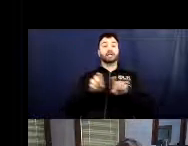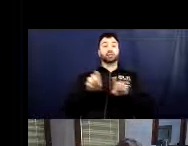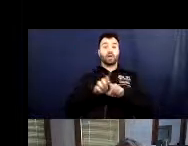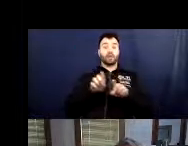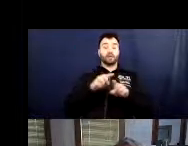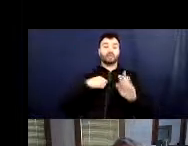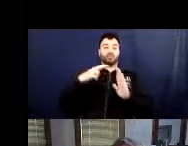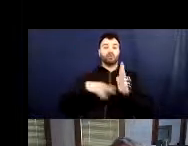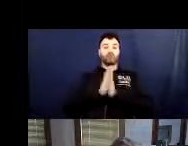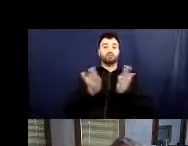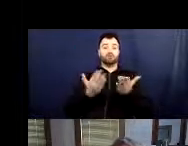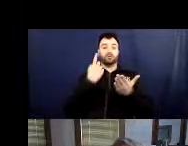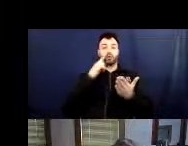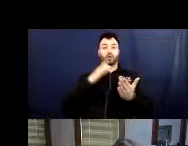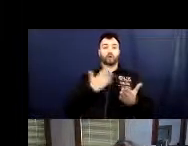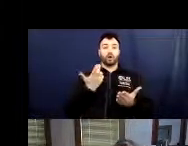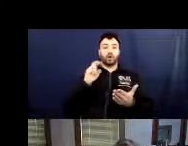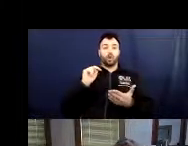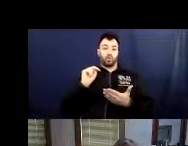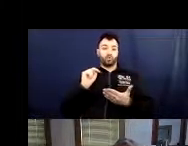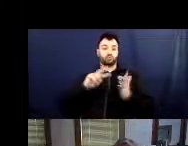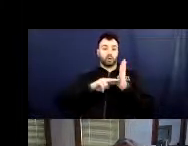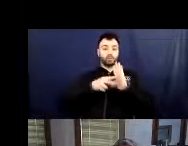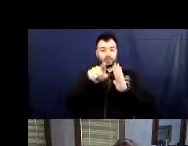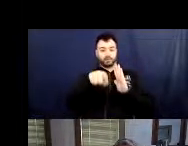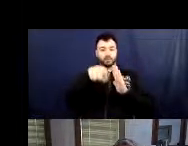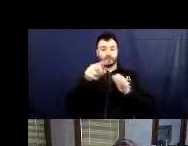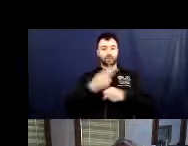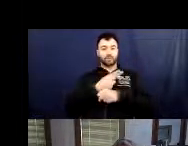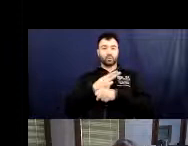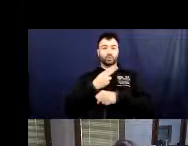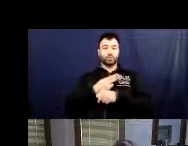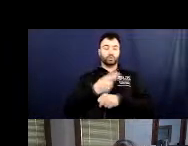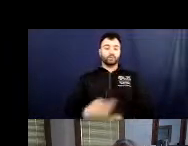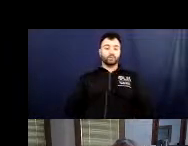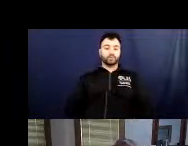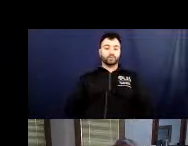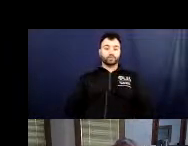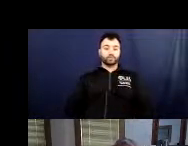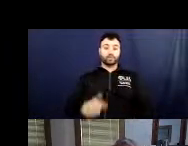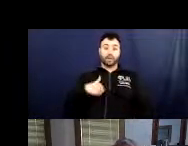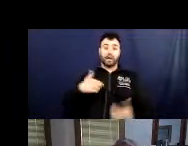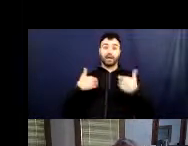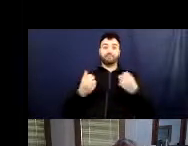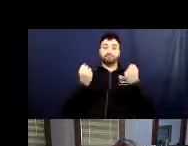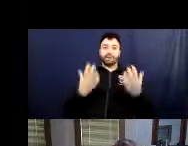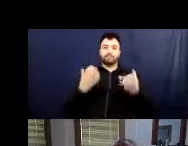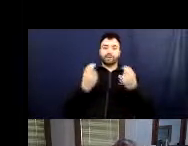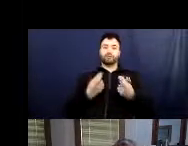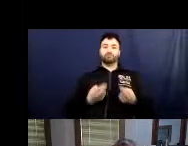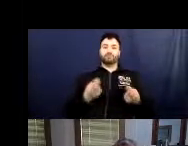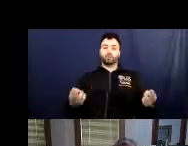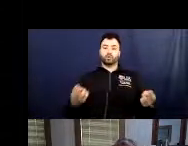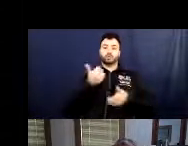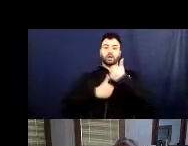my bibliography that's here at the end. And I have a long bibliography here that you can look